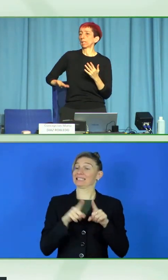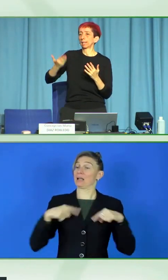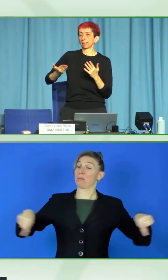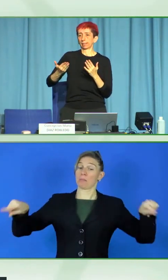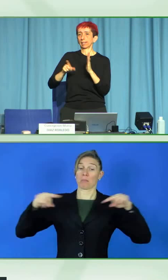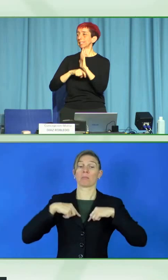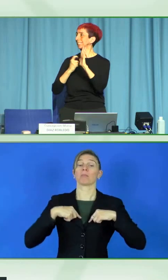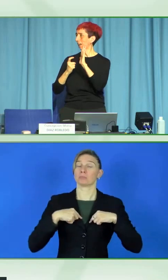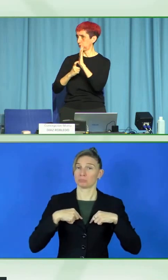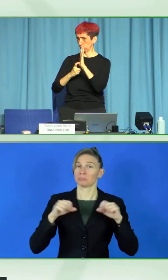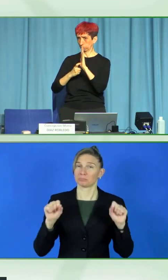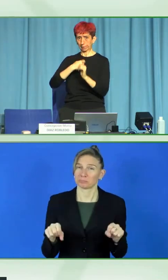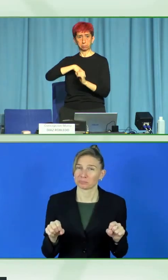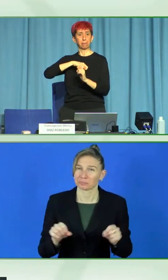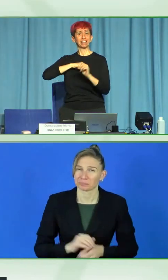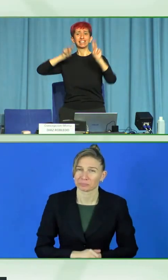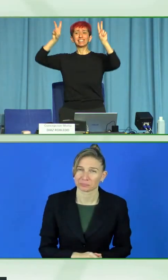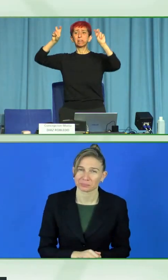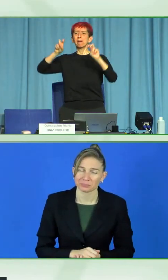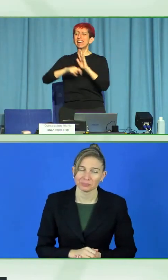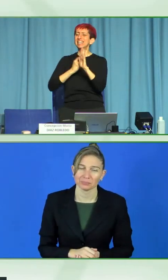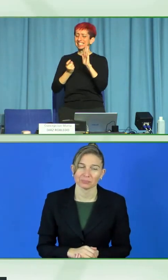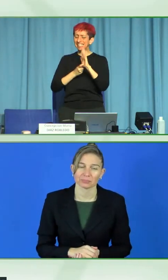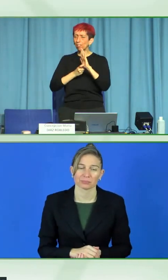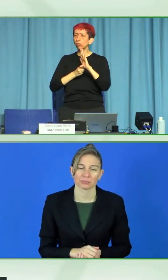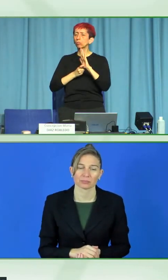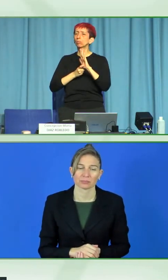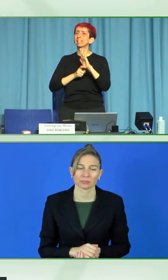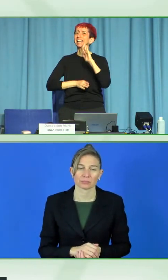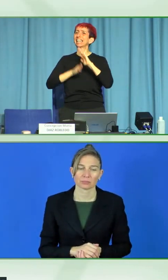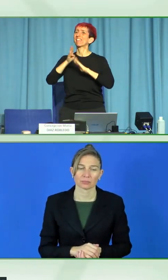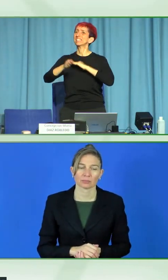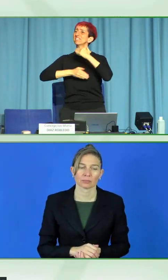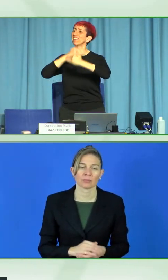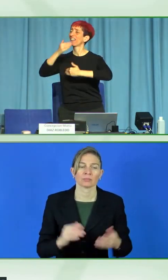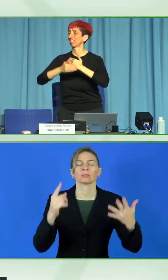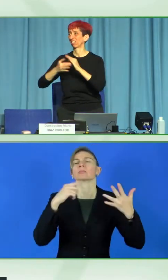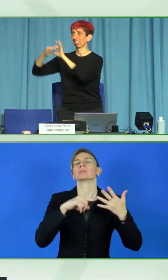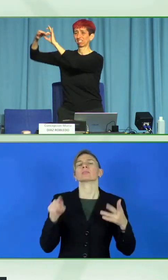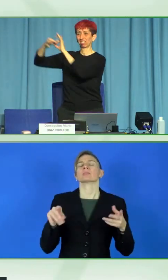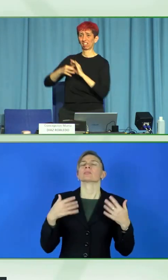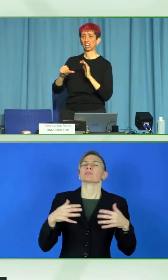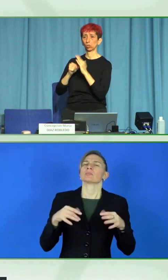And other issue that is key for us is the legislation.